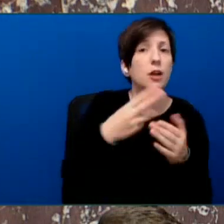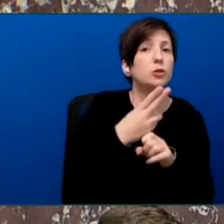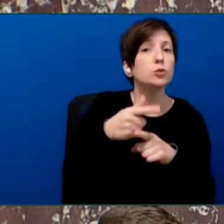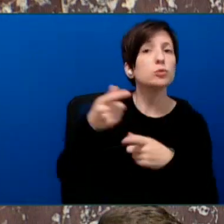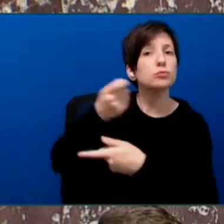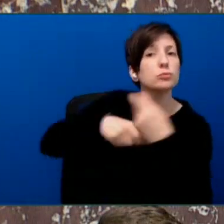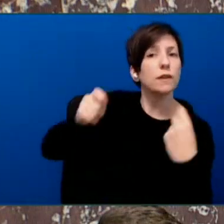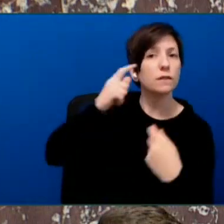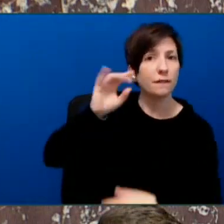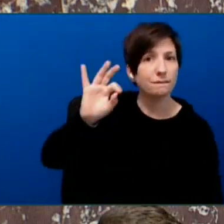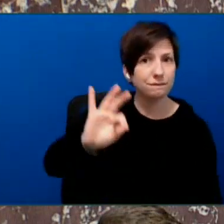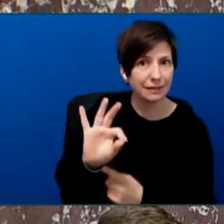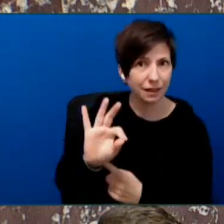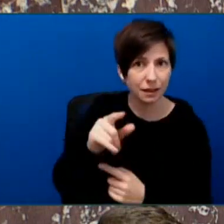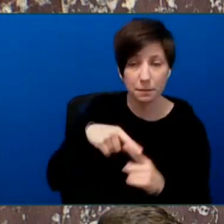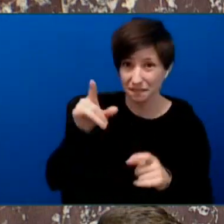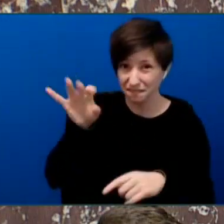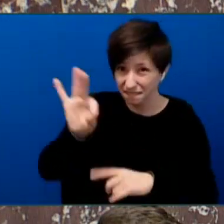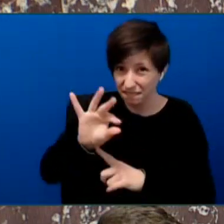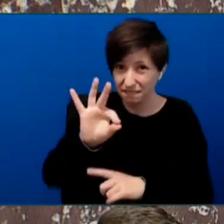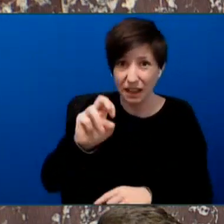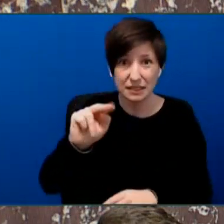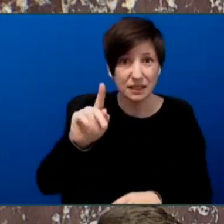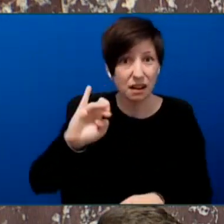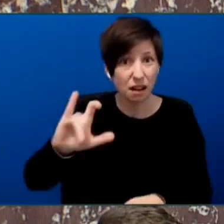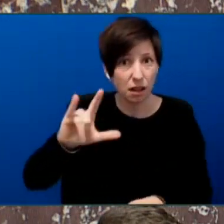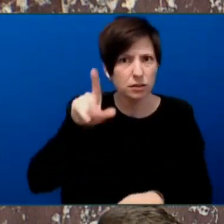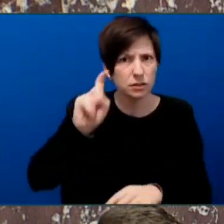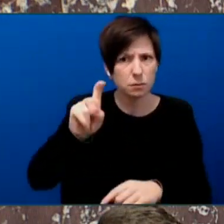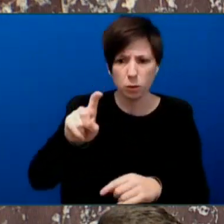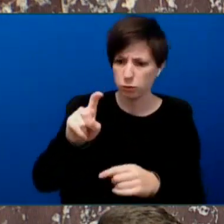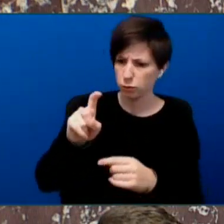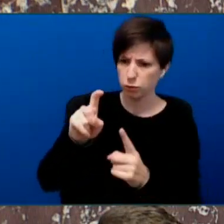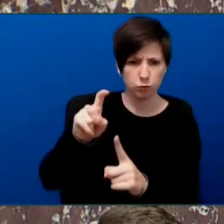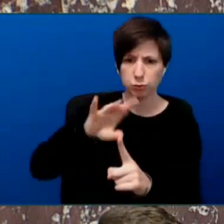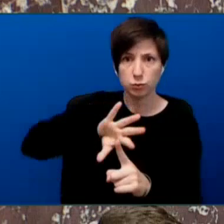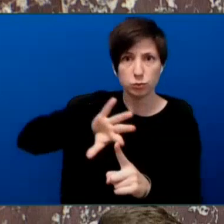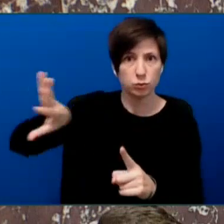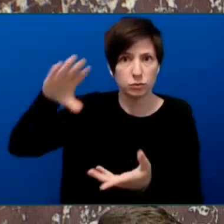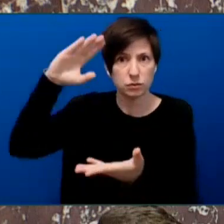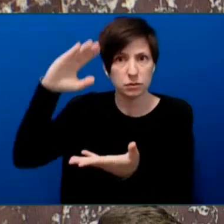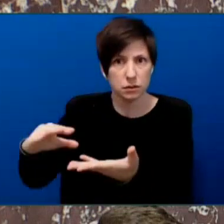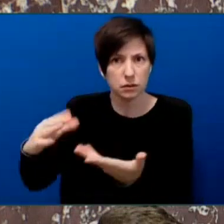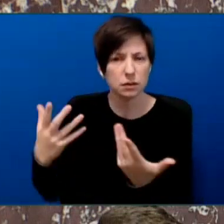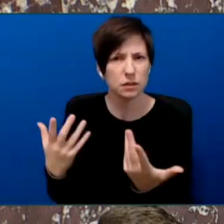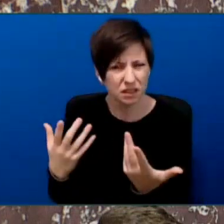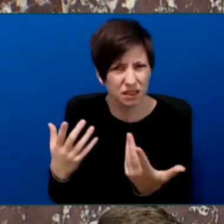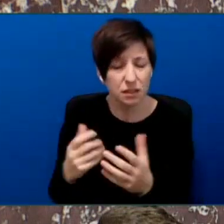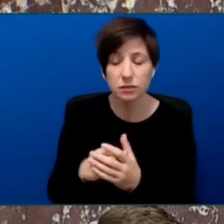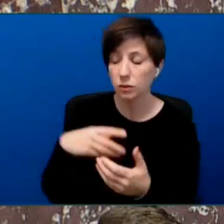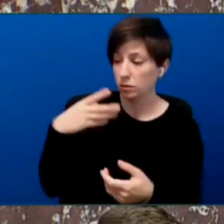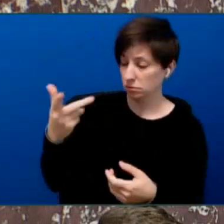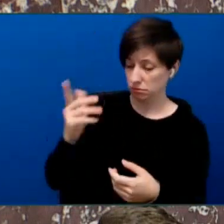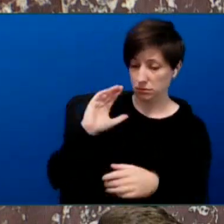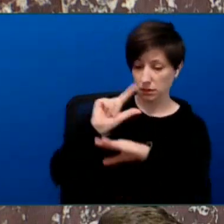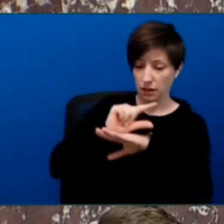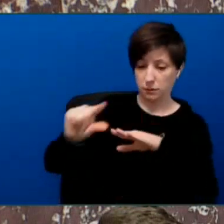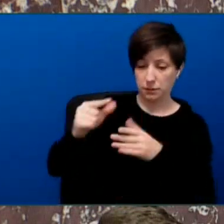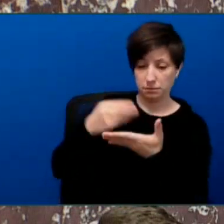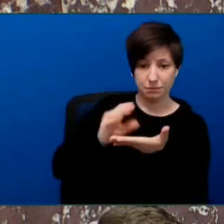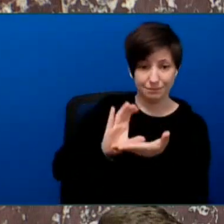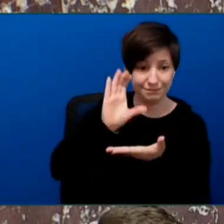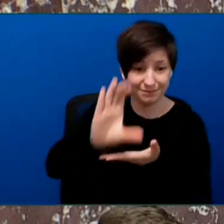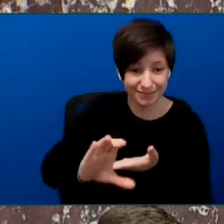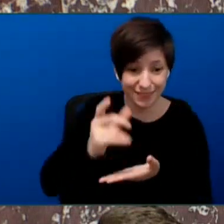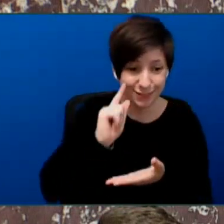the program is supposed to be trying to combat. The diversion fuels the taxpayer-funded drug crisis, it leads to more addiction, and